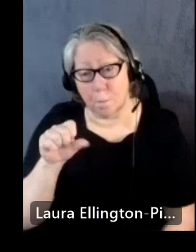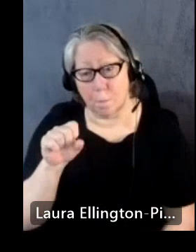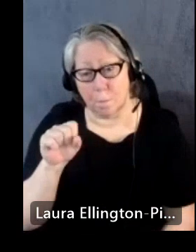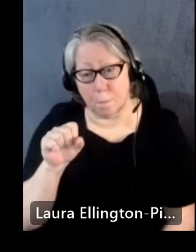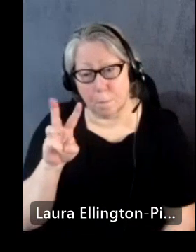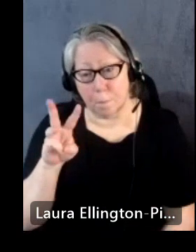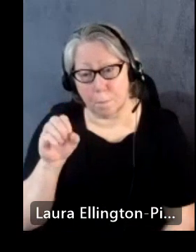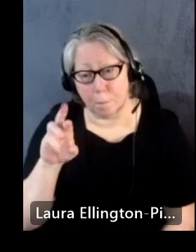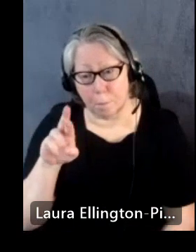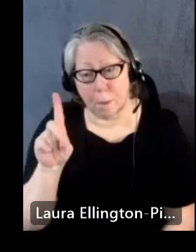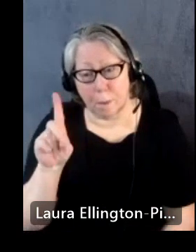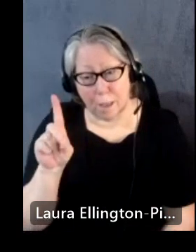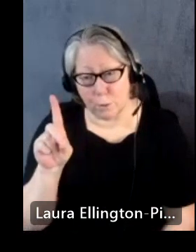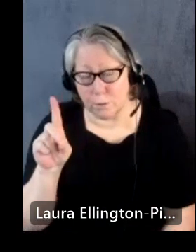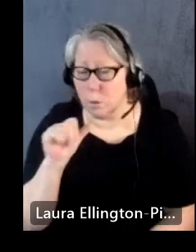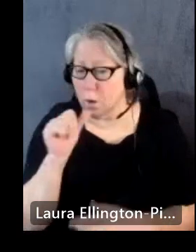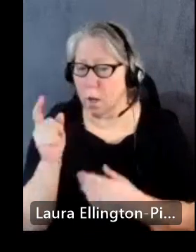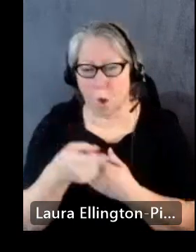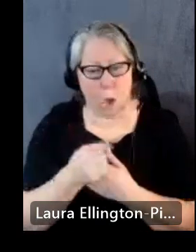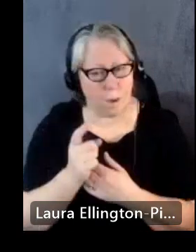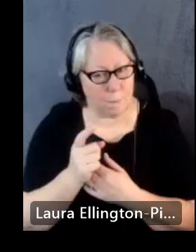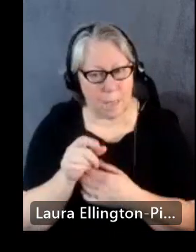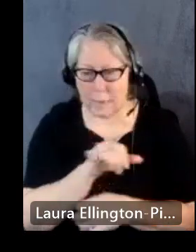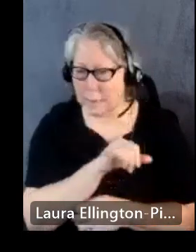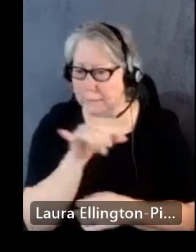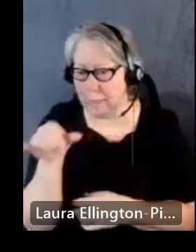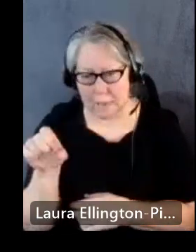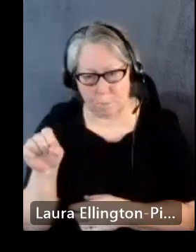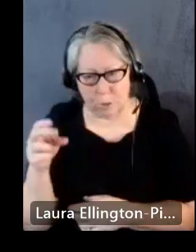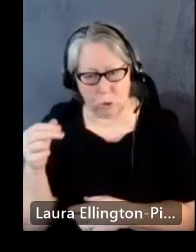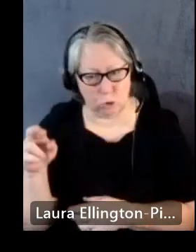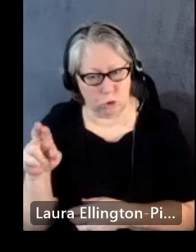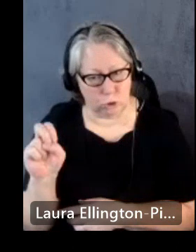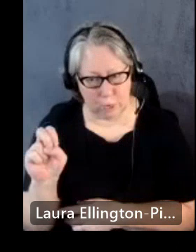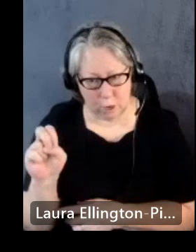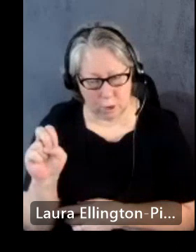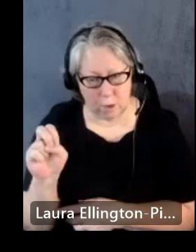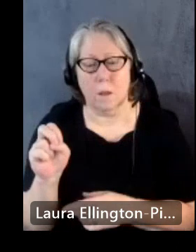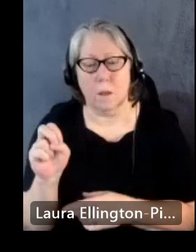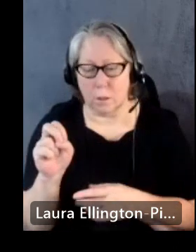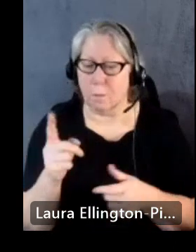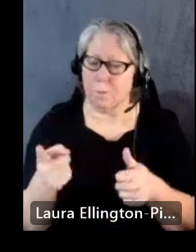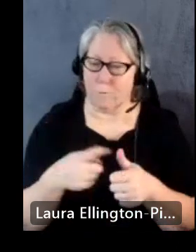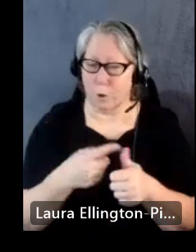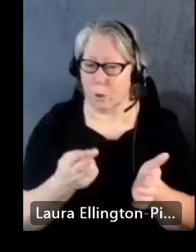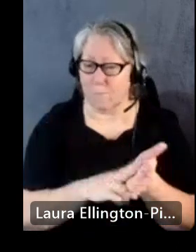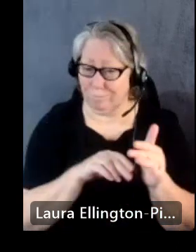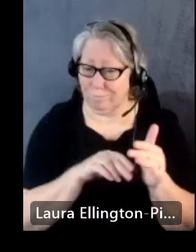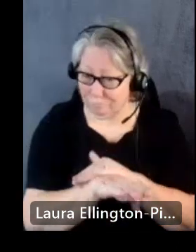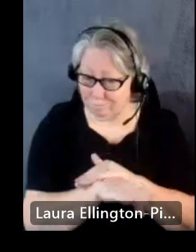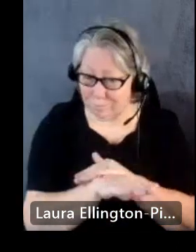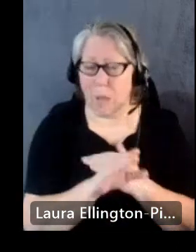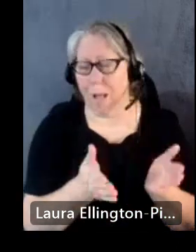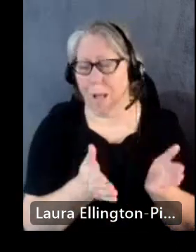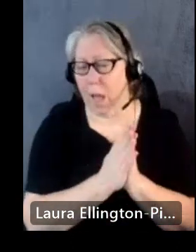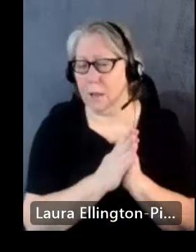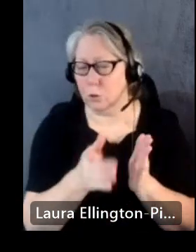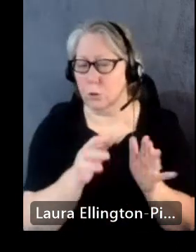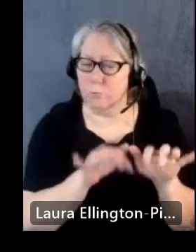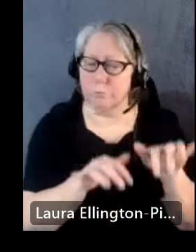by default have the same password as share or anything. You'll just be prompted to change it on your first login. So you can set it to whatever you